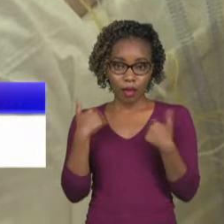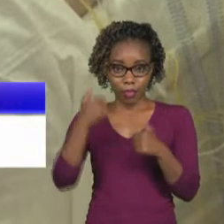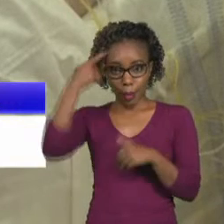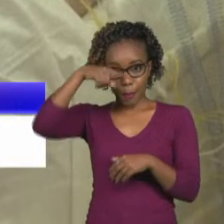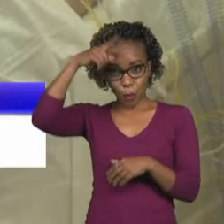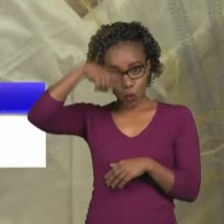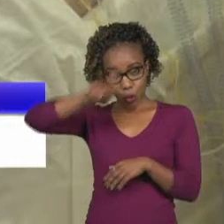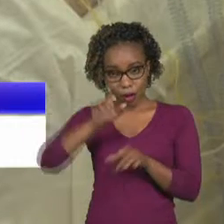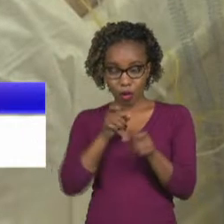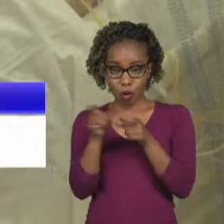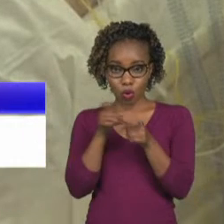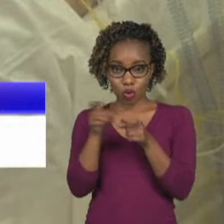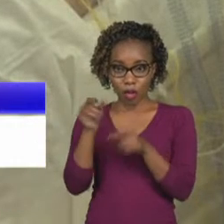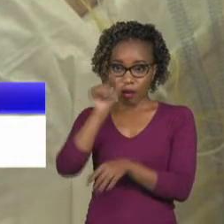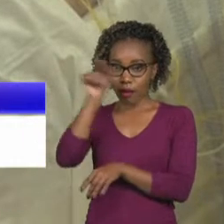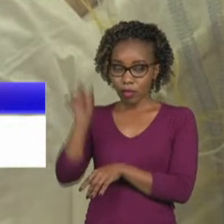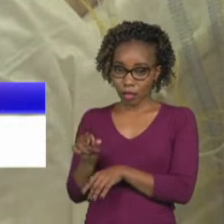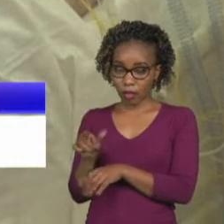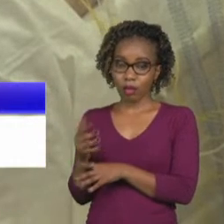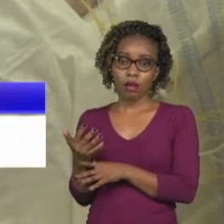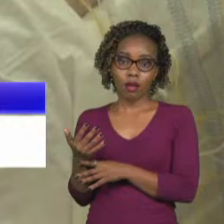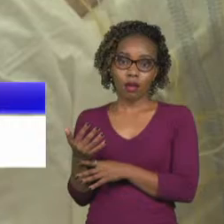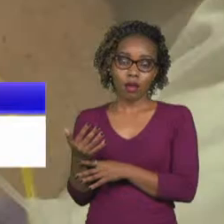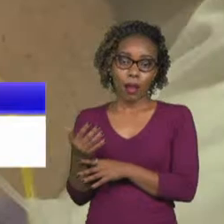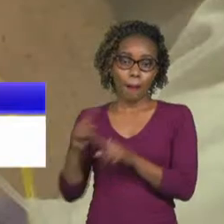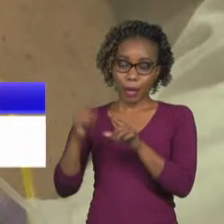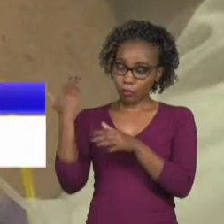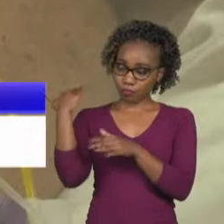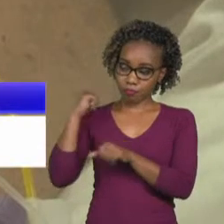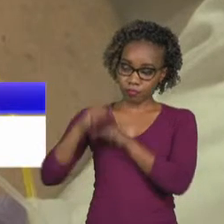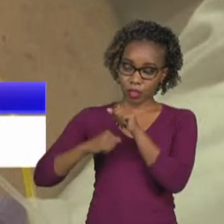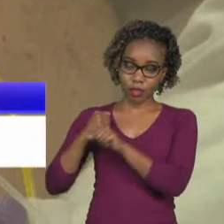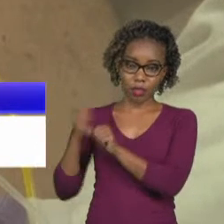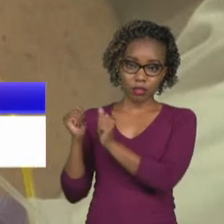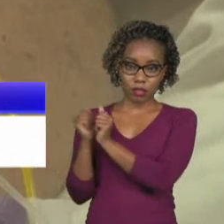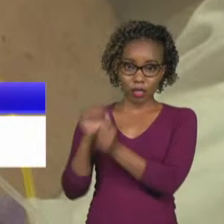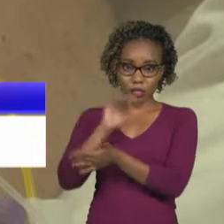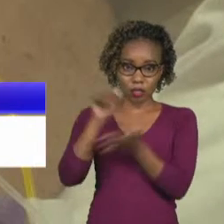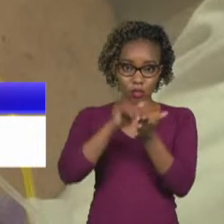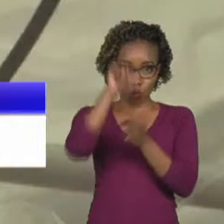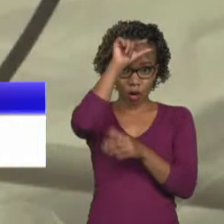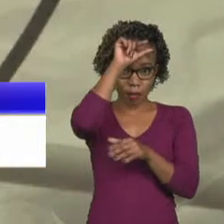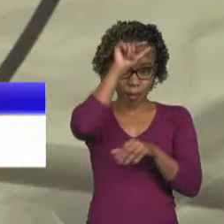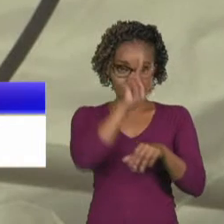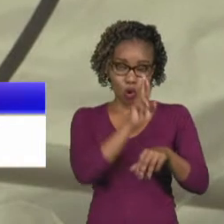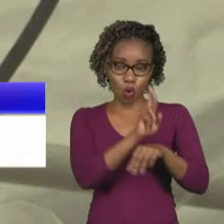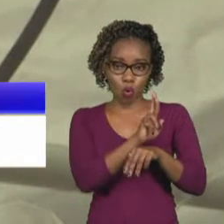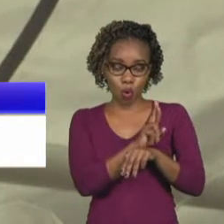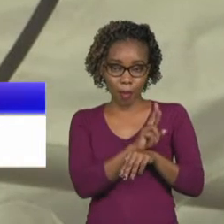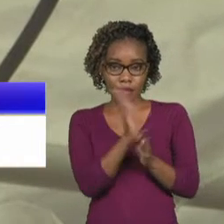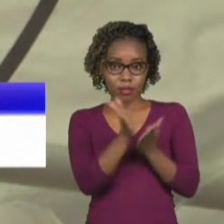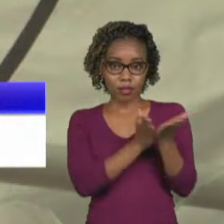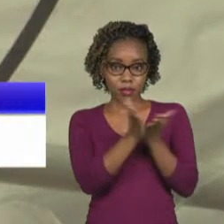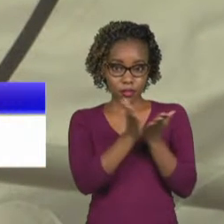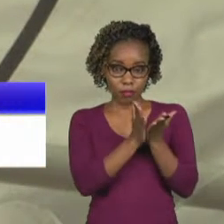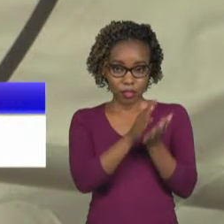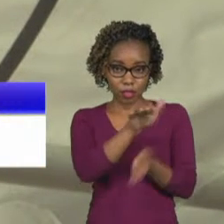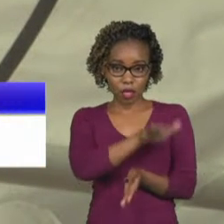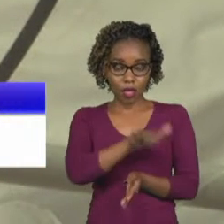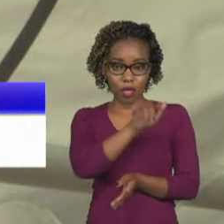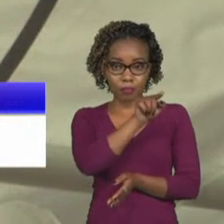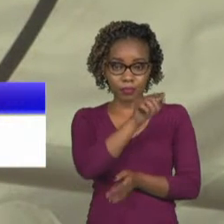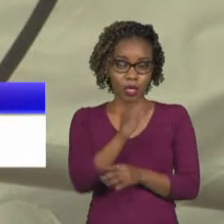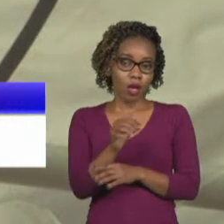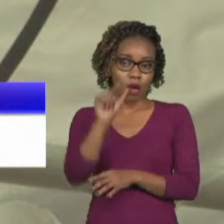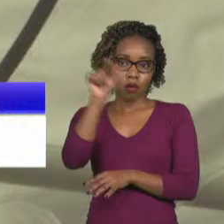is usually controlled by Italy's regions, but for the last decade, the central government in Rome has ruled services in Calabria. The